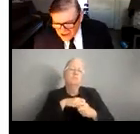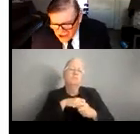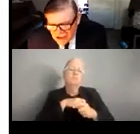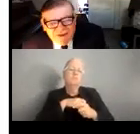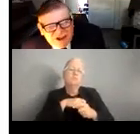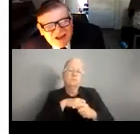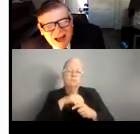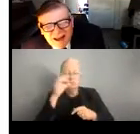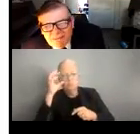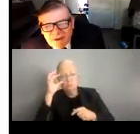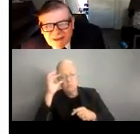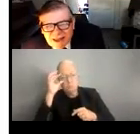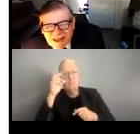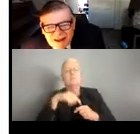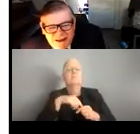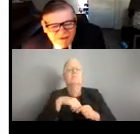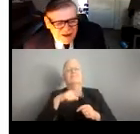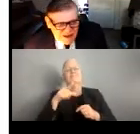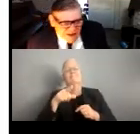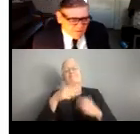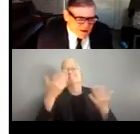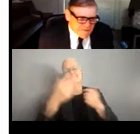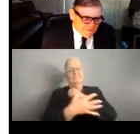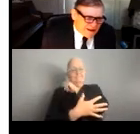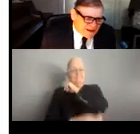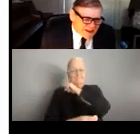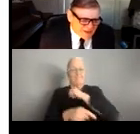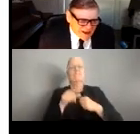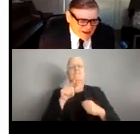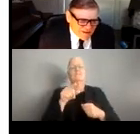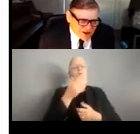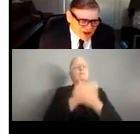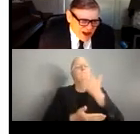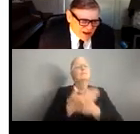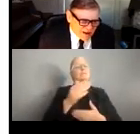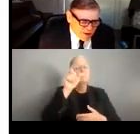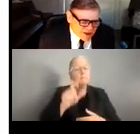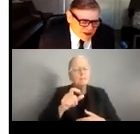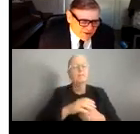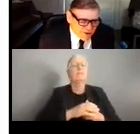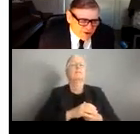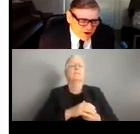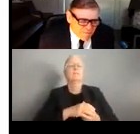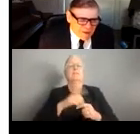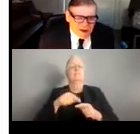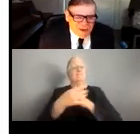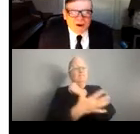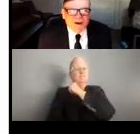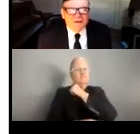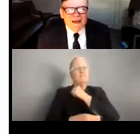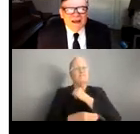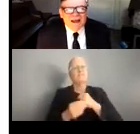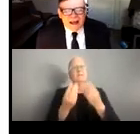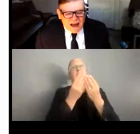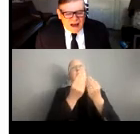Is there just a vicious cycle of poverty for disabled people? And it seems that there's a vicious cycle of poverty for an awful lot of people in the